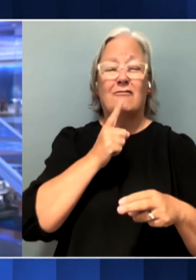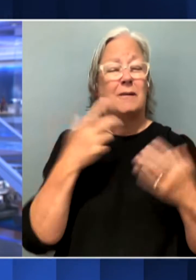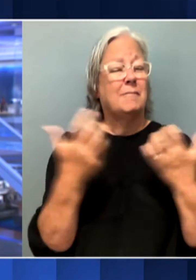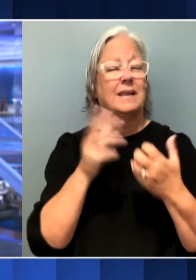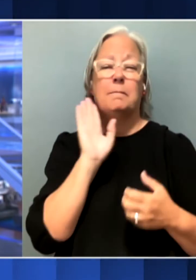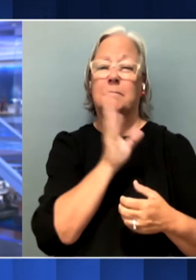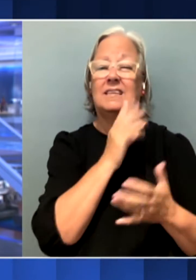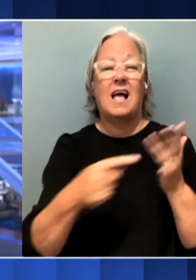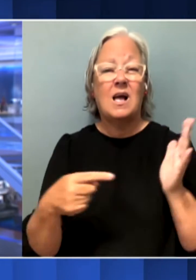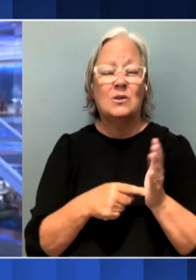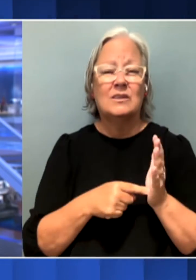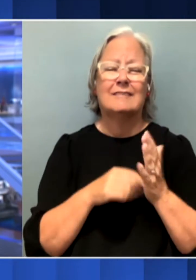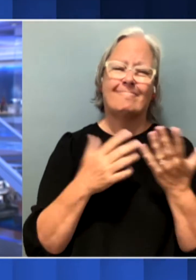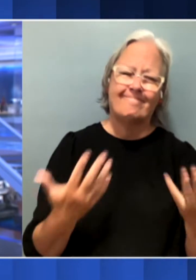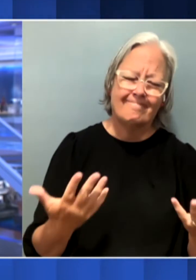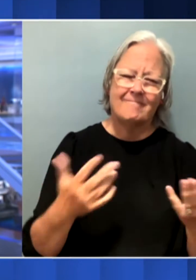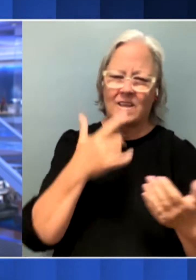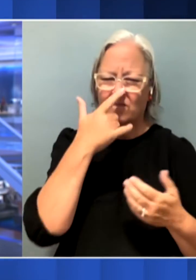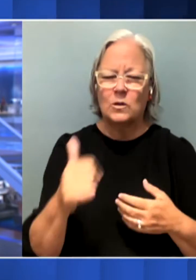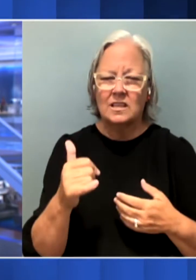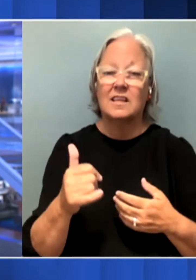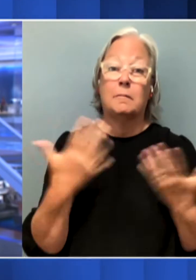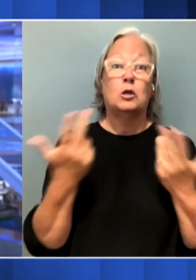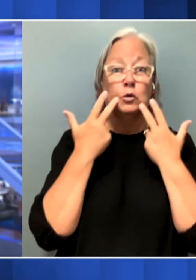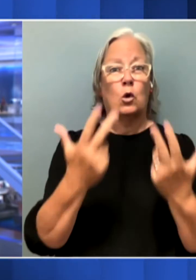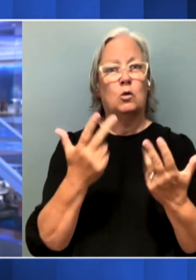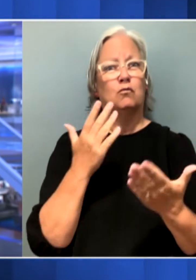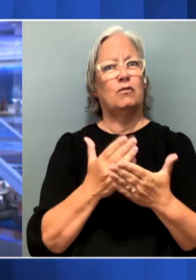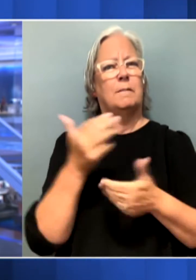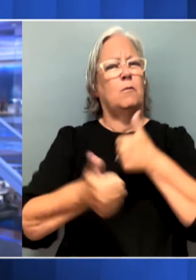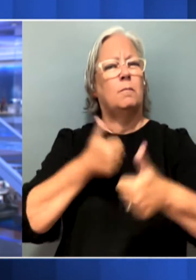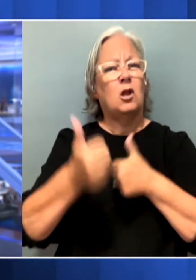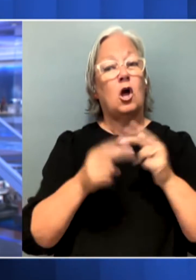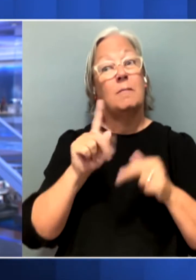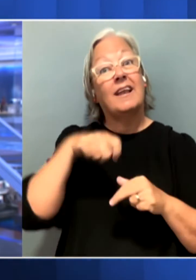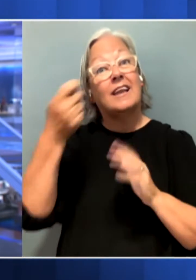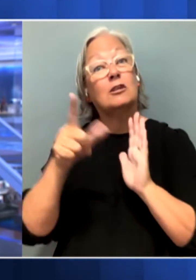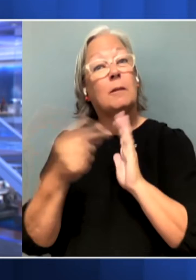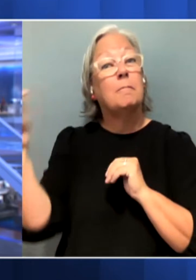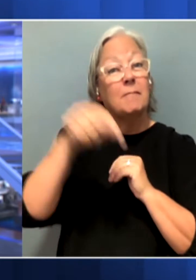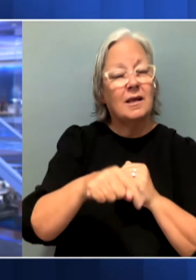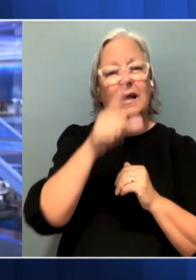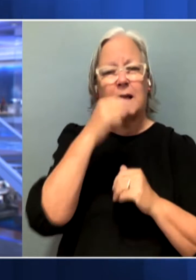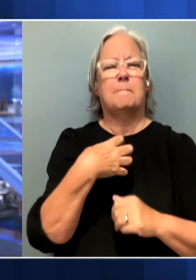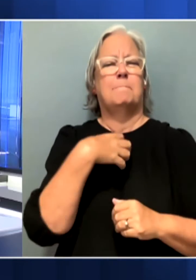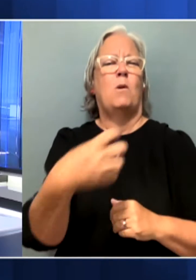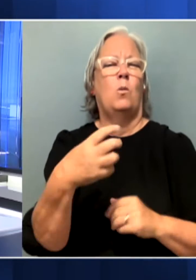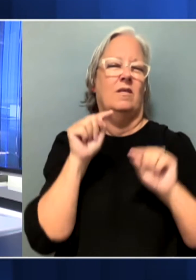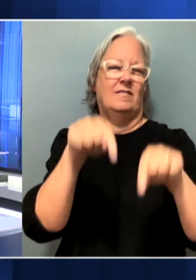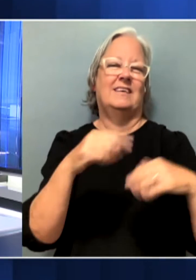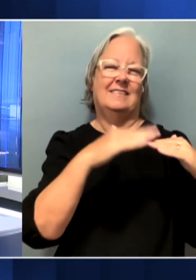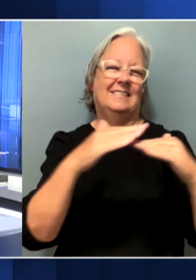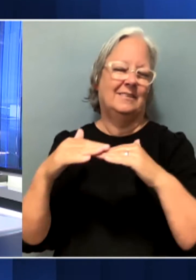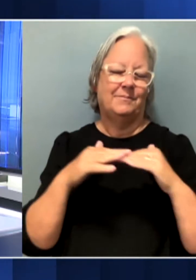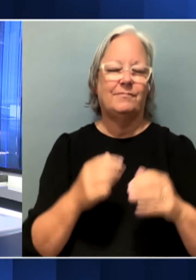sad, but that just proves the demand is there. So hopefully next Taylor Swift concert, hopefully we can have more Auslan section. Yeah, I wanted to ask you